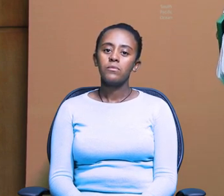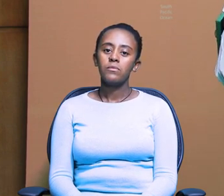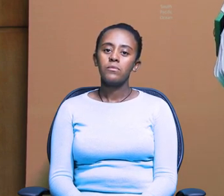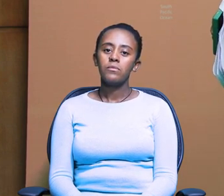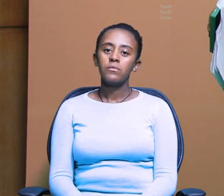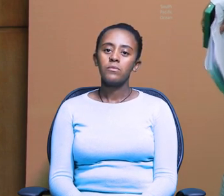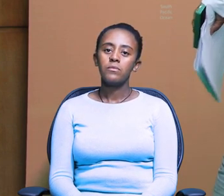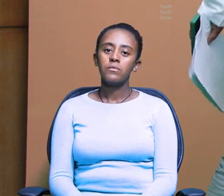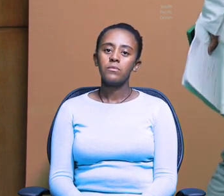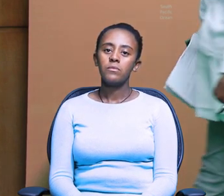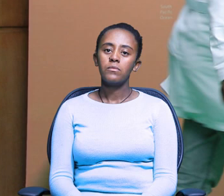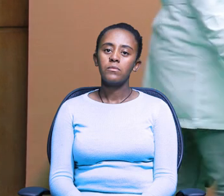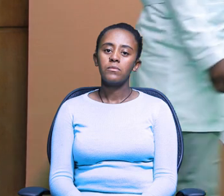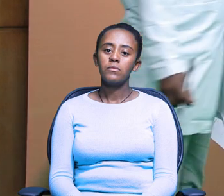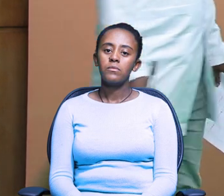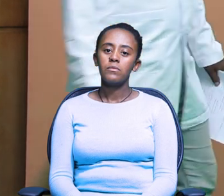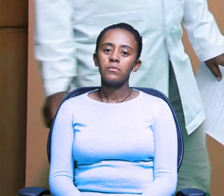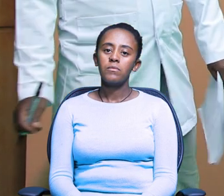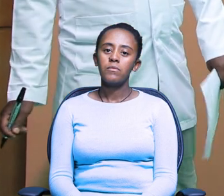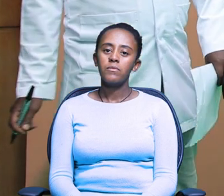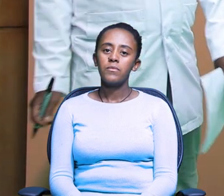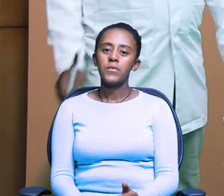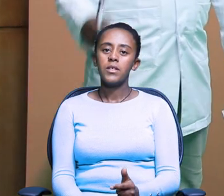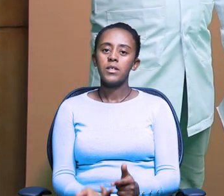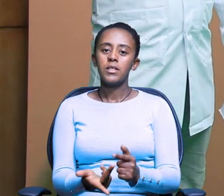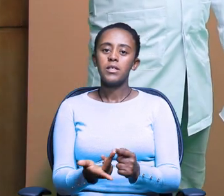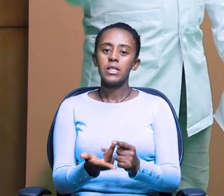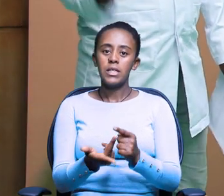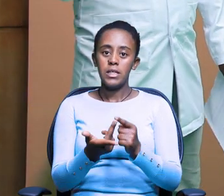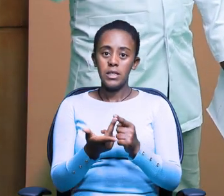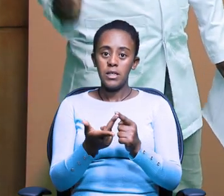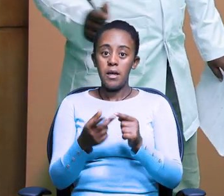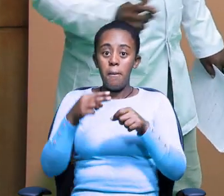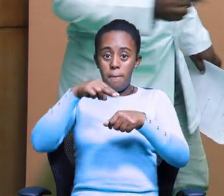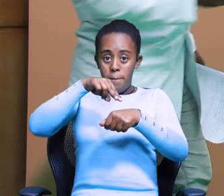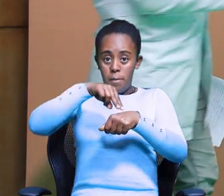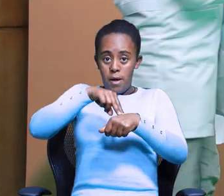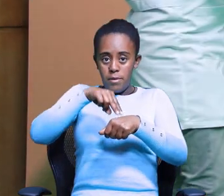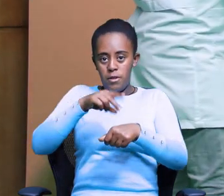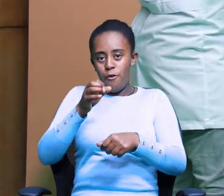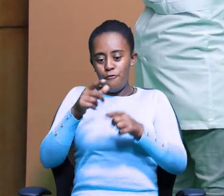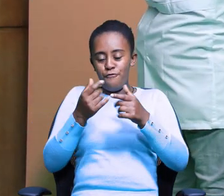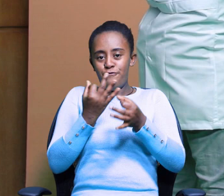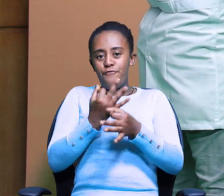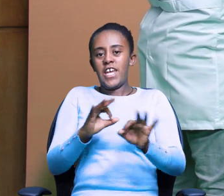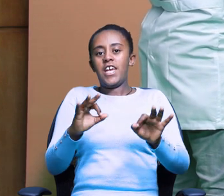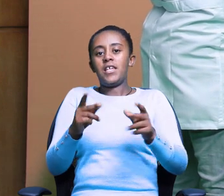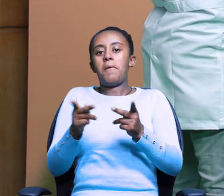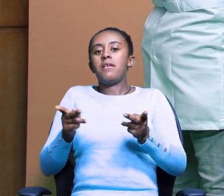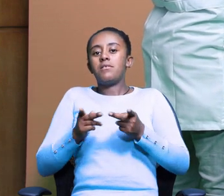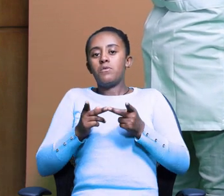Through the wire. The third one is the permeability of free space. The third one